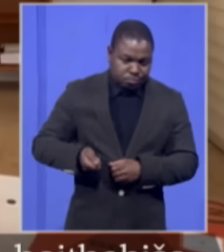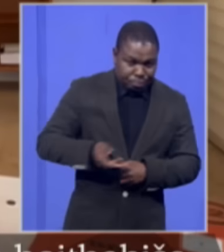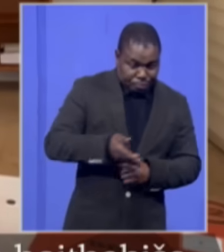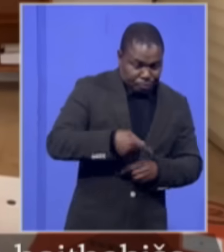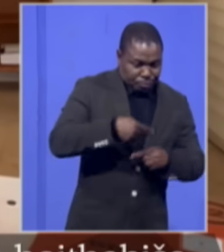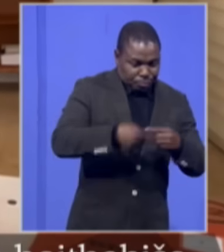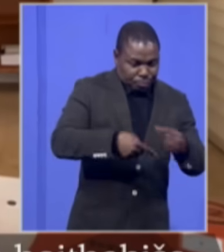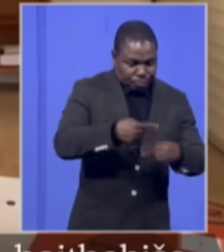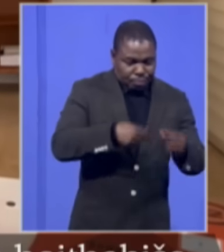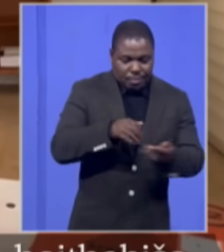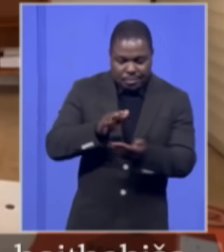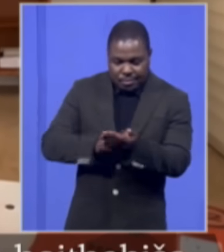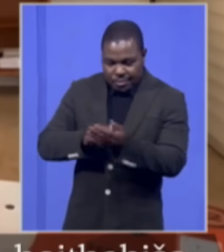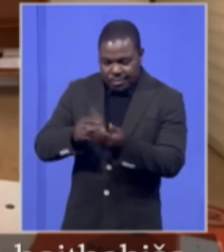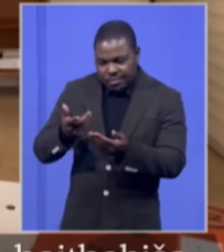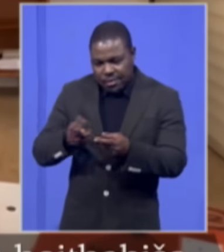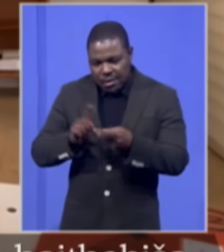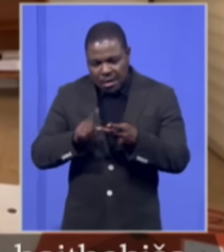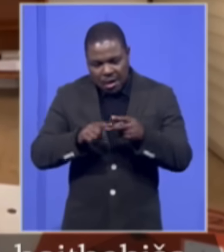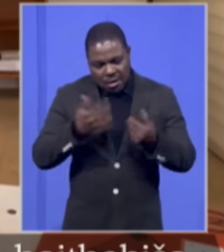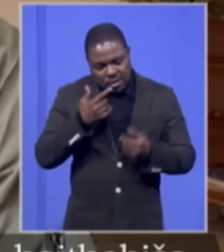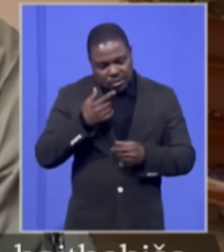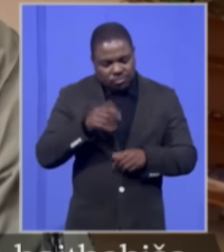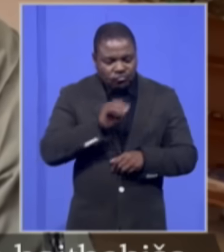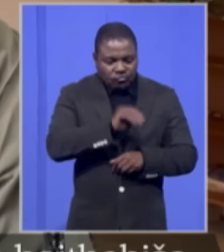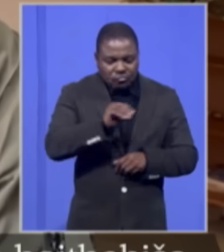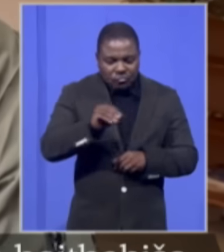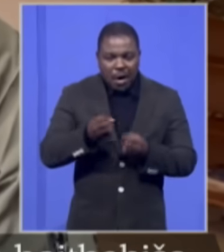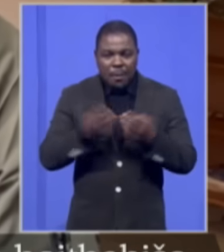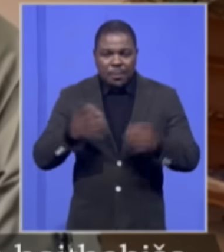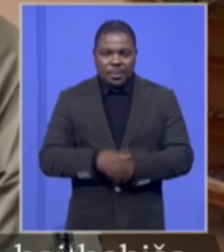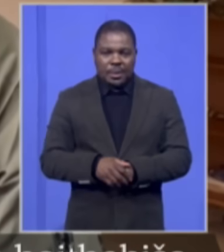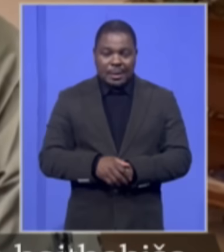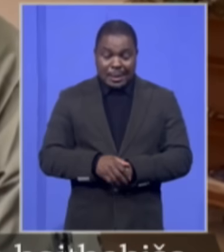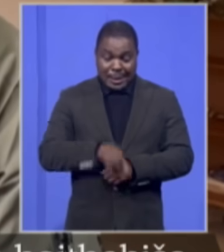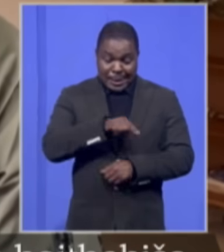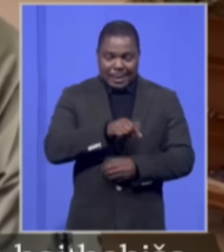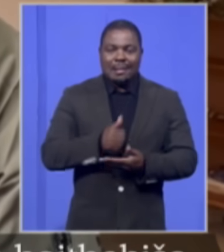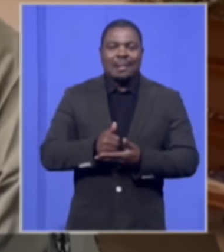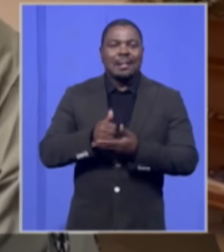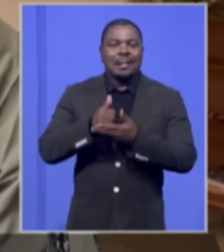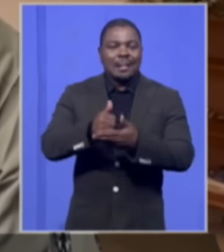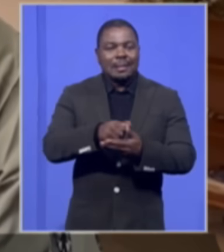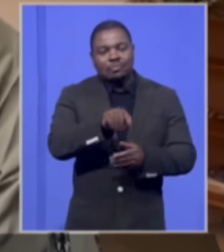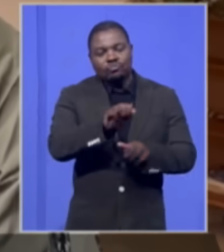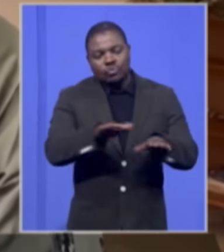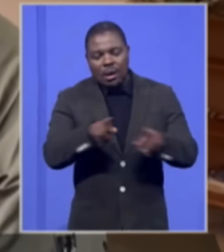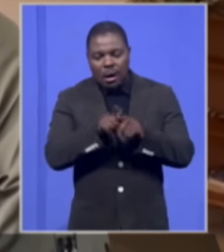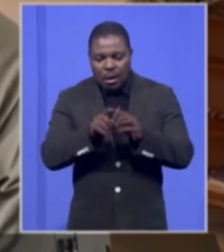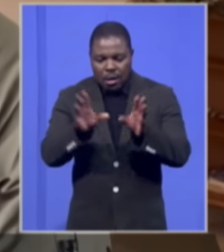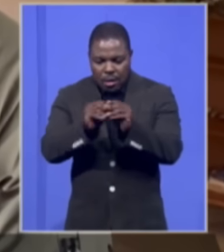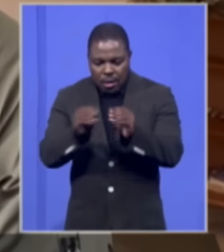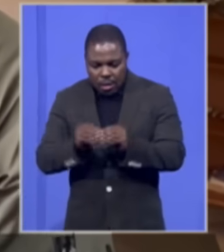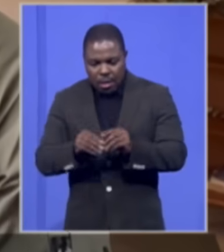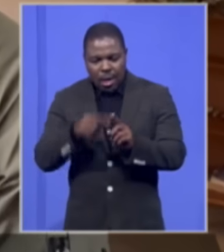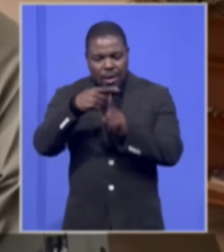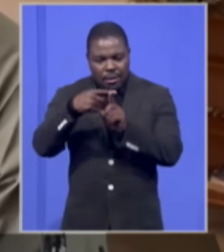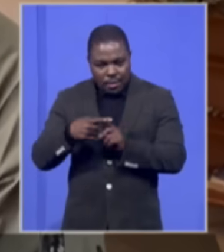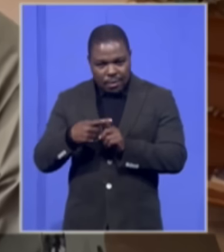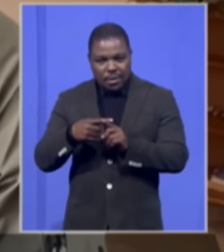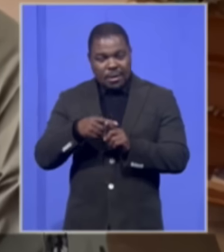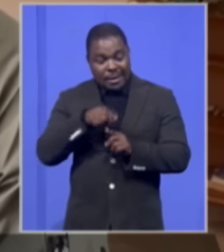go topia dikarata le go balela dikgomo. Ge re le ka bane ba thuša le ka gore ba kgone go hlakantšha because of o kgona